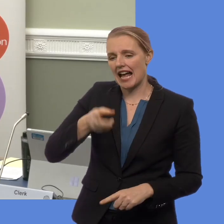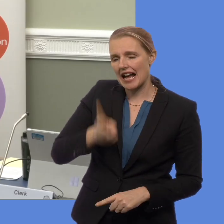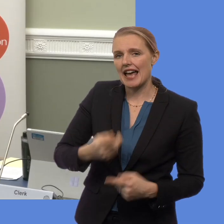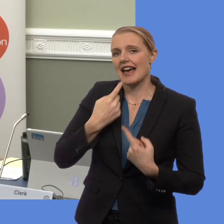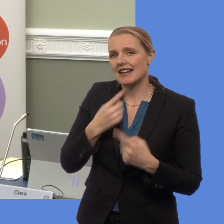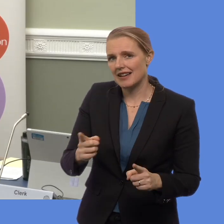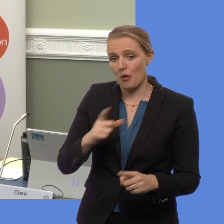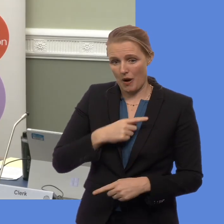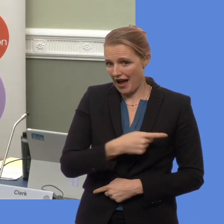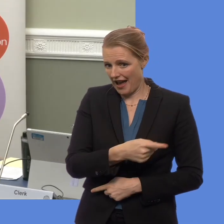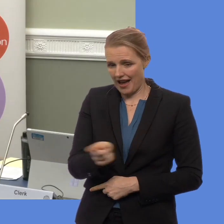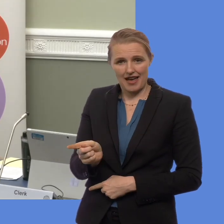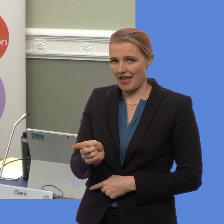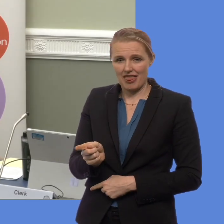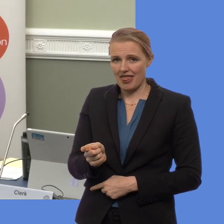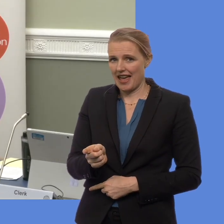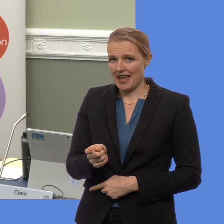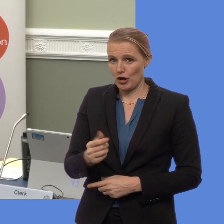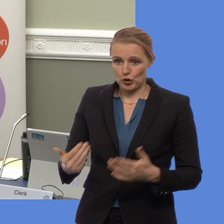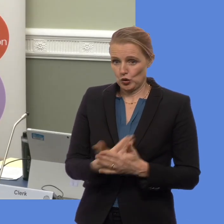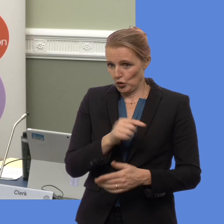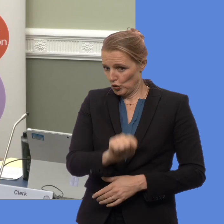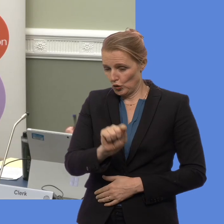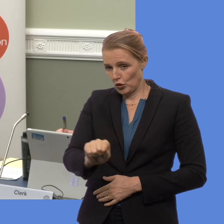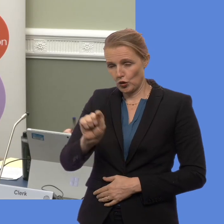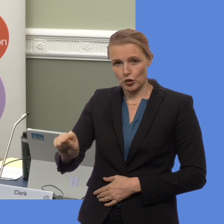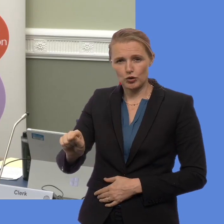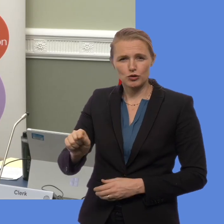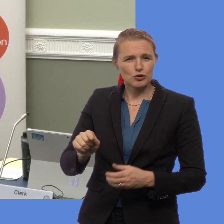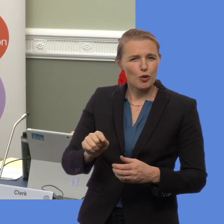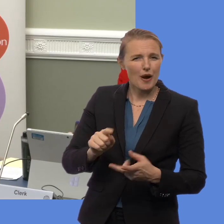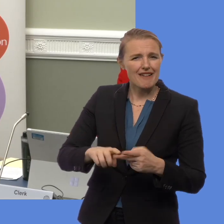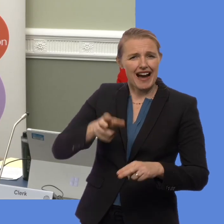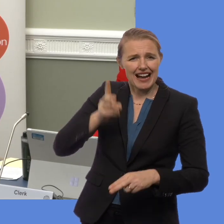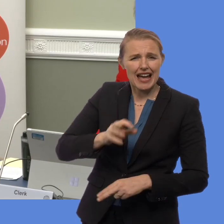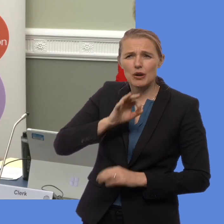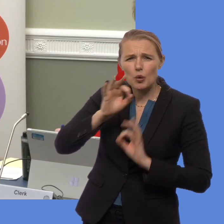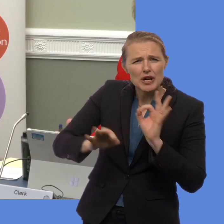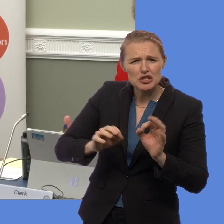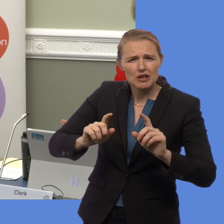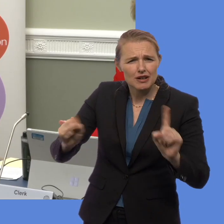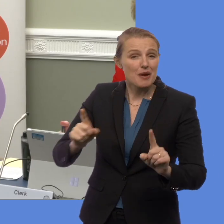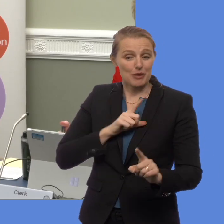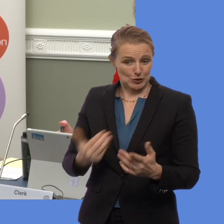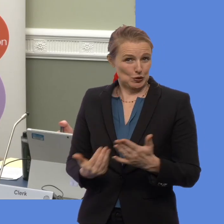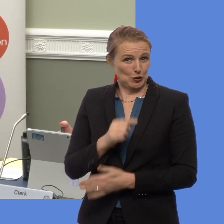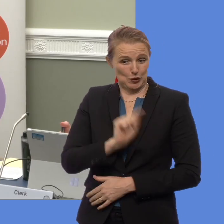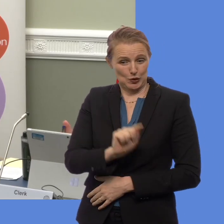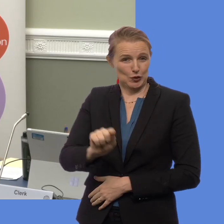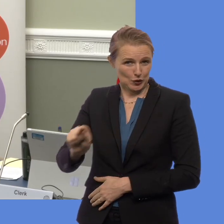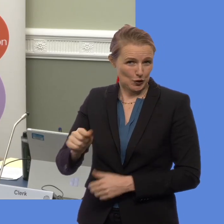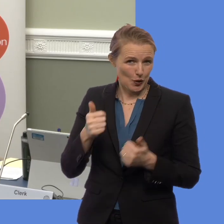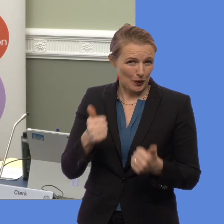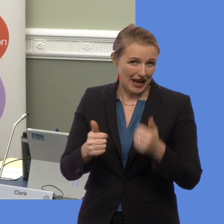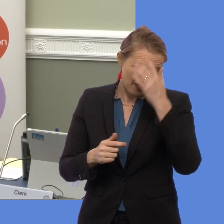it won't always be taken as read. You know, there will be queries and things that the members themselves of this committee will wish to satisfy and update